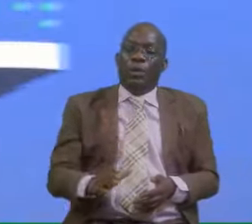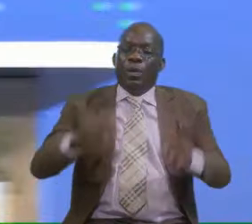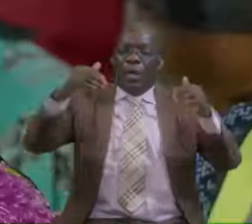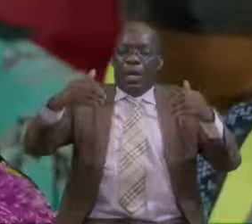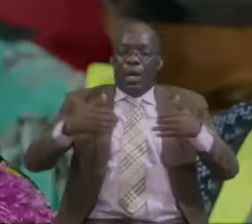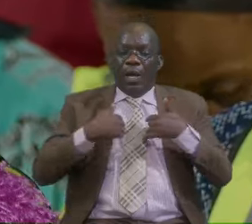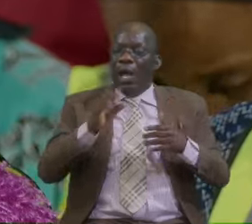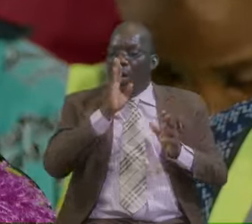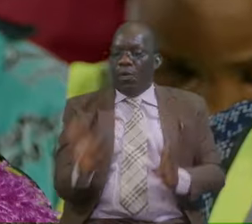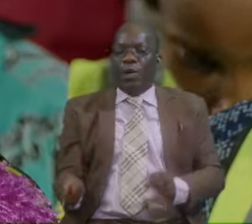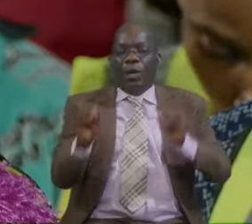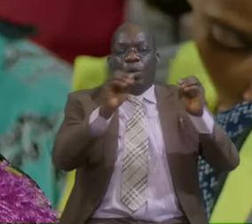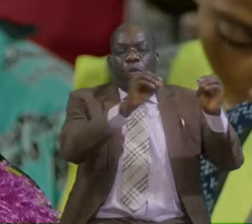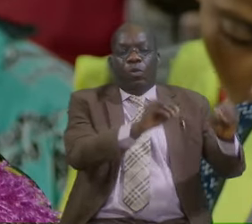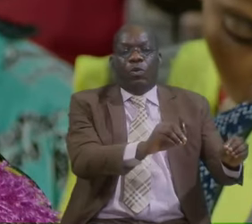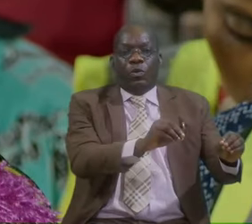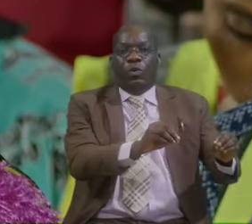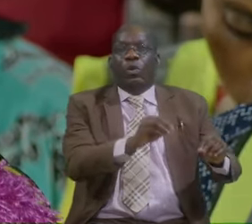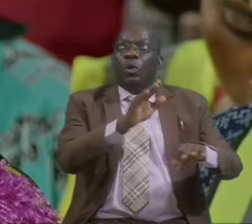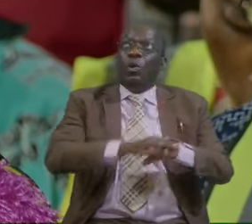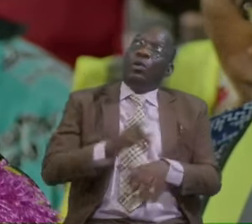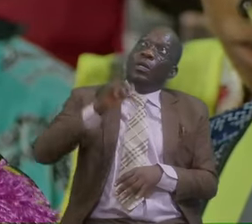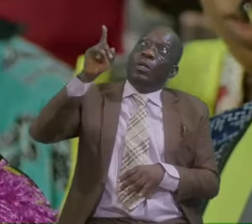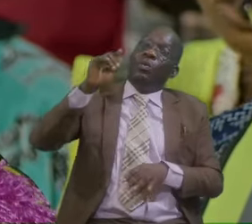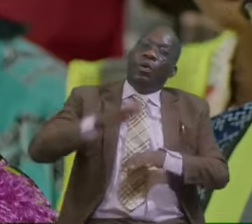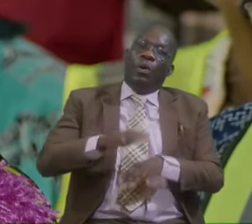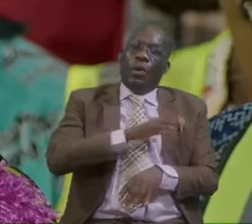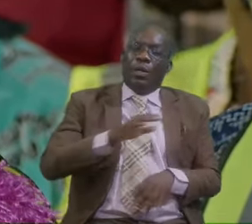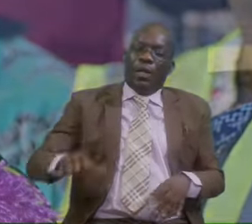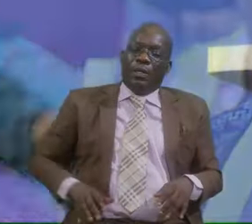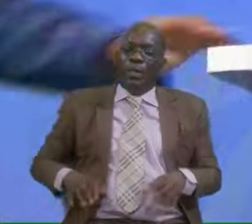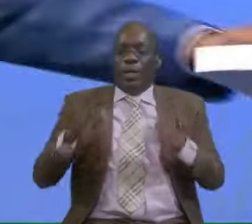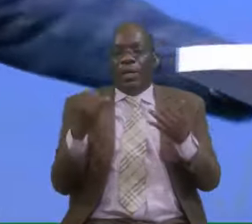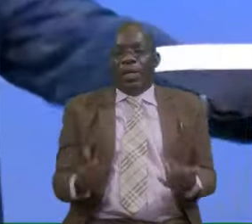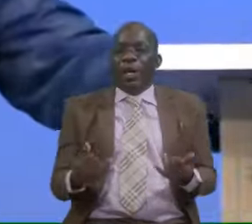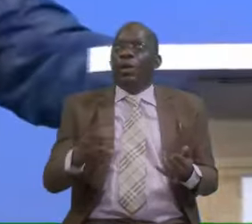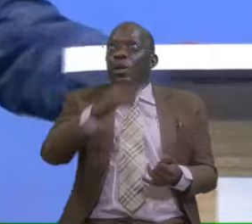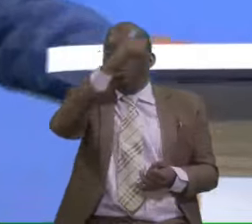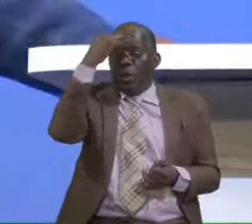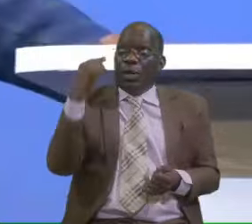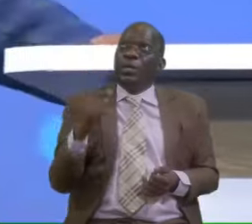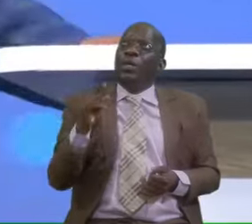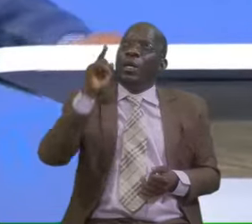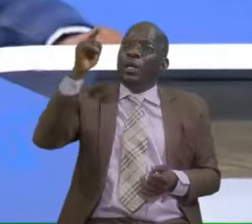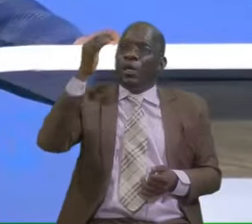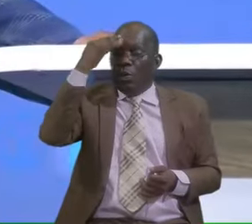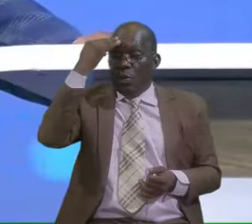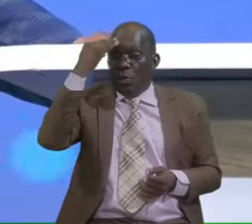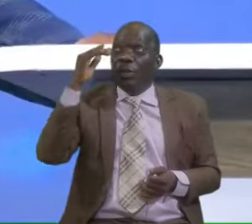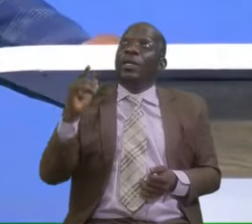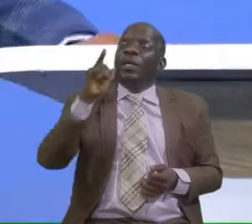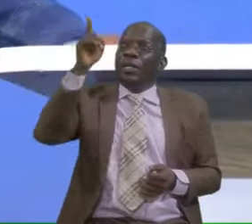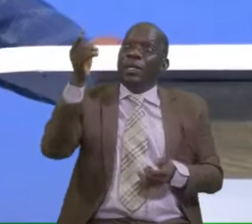laid on him, on Christ. And now, because he knows that he died for